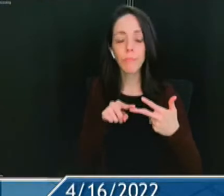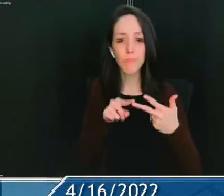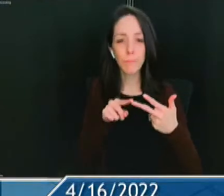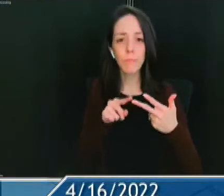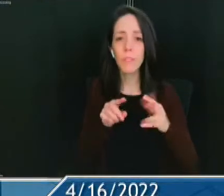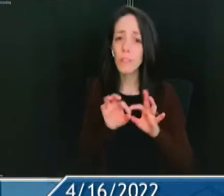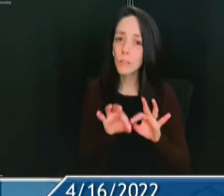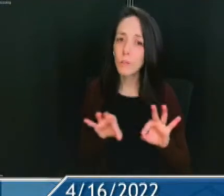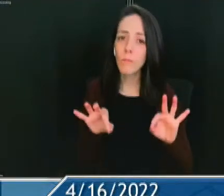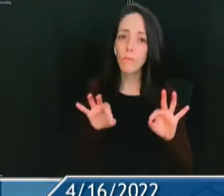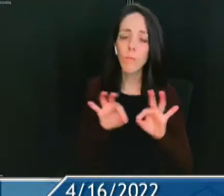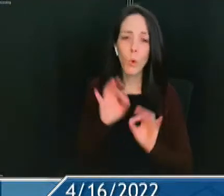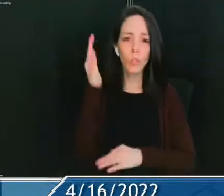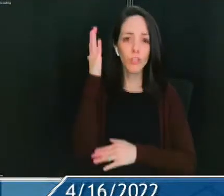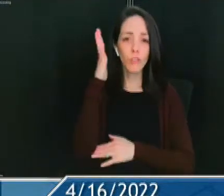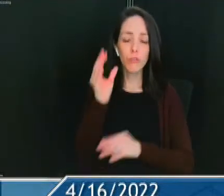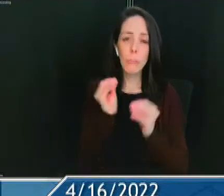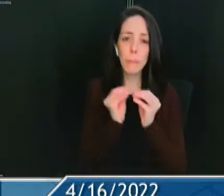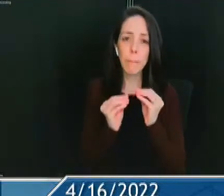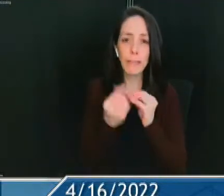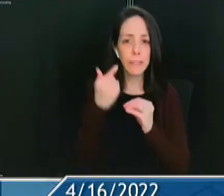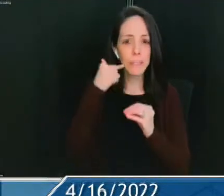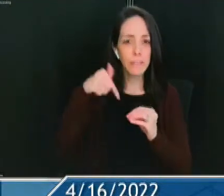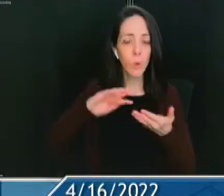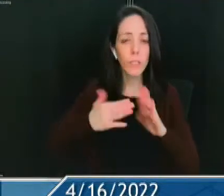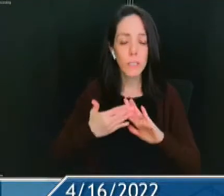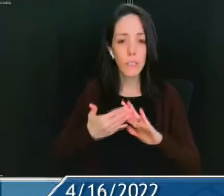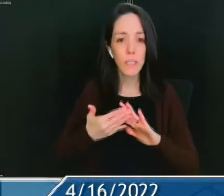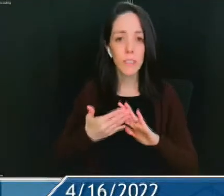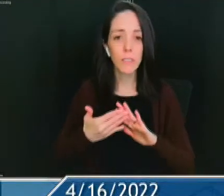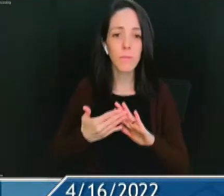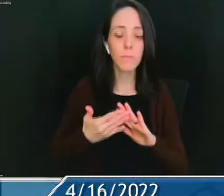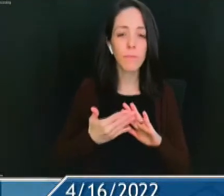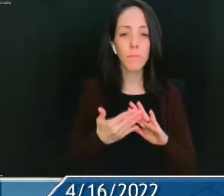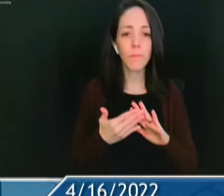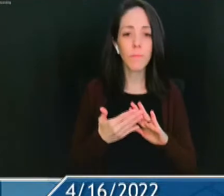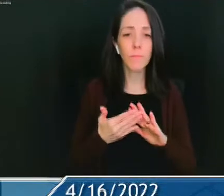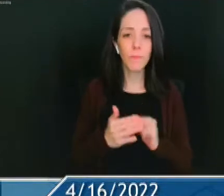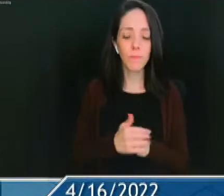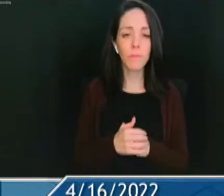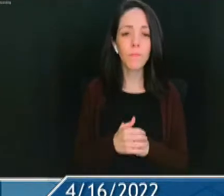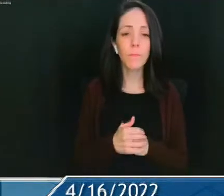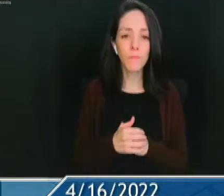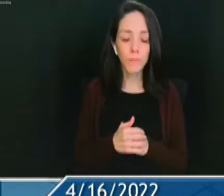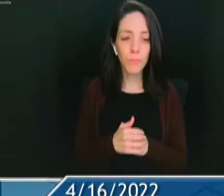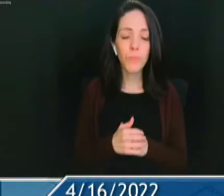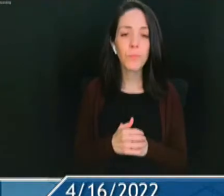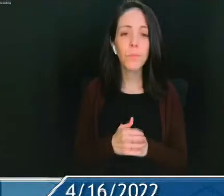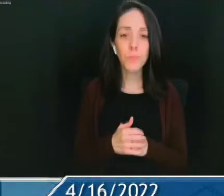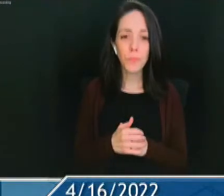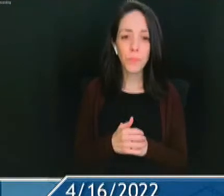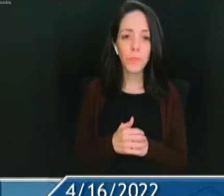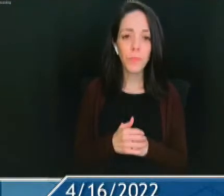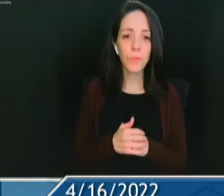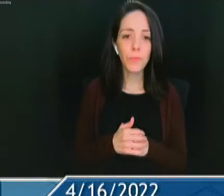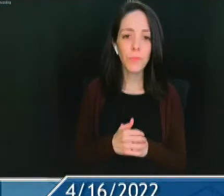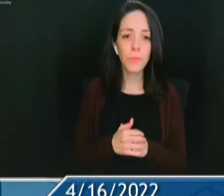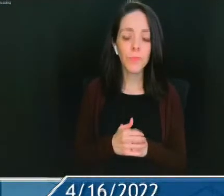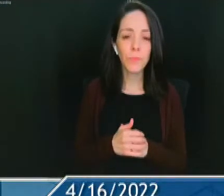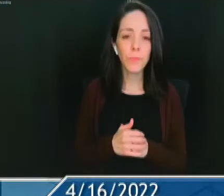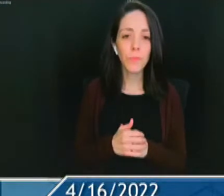maintenance in our city. Close scrutiny of costly plans is by the